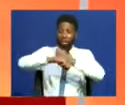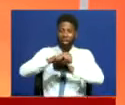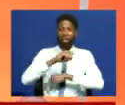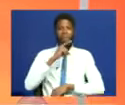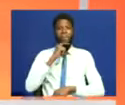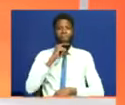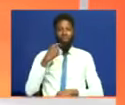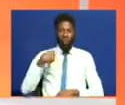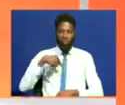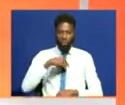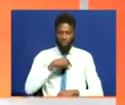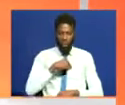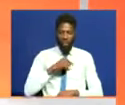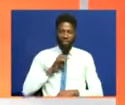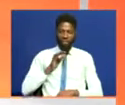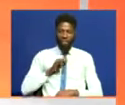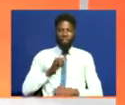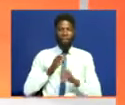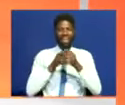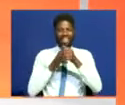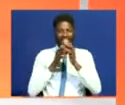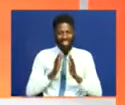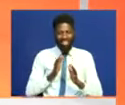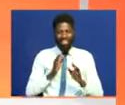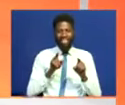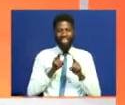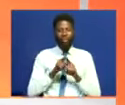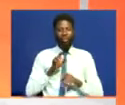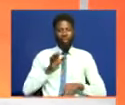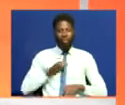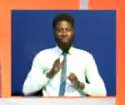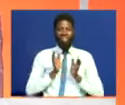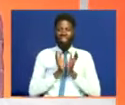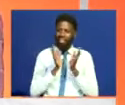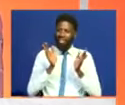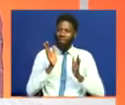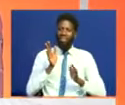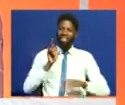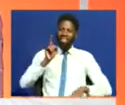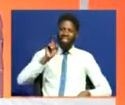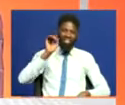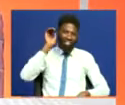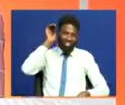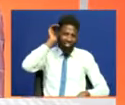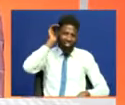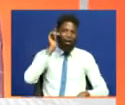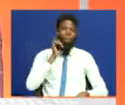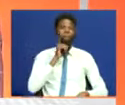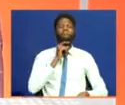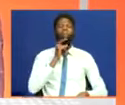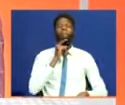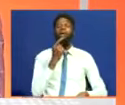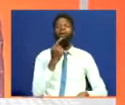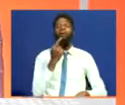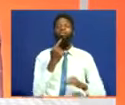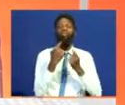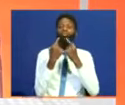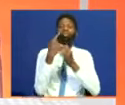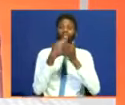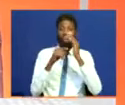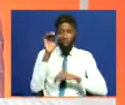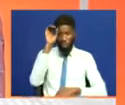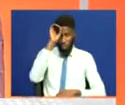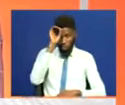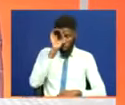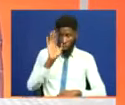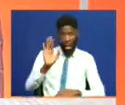need, as female leaders, as women in general, to hear what they have to say. Is this an opinion that they have, that they can be able